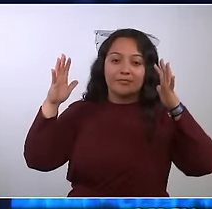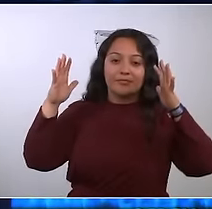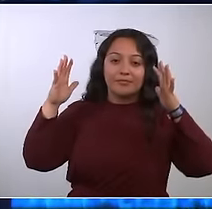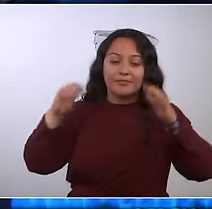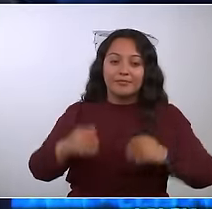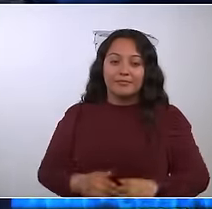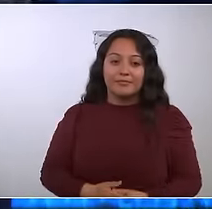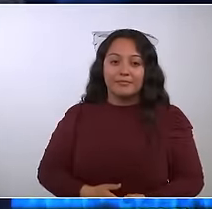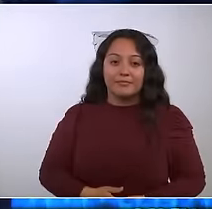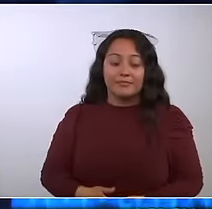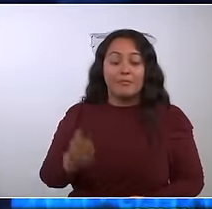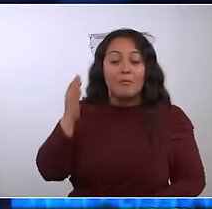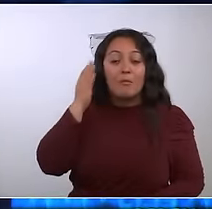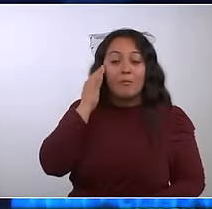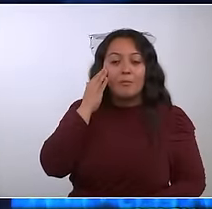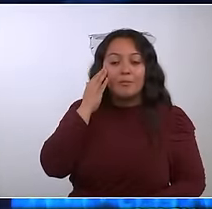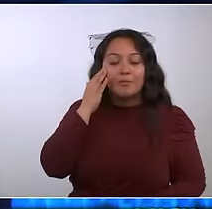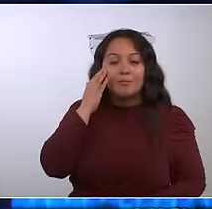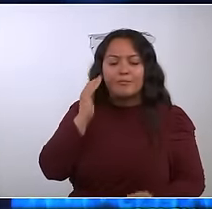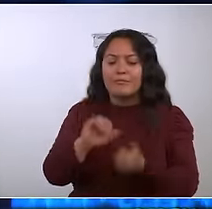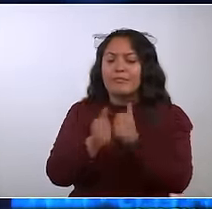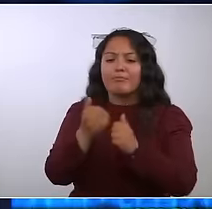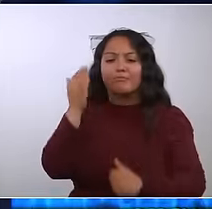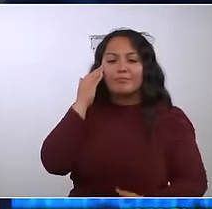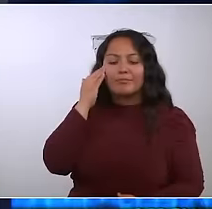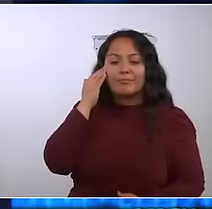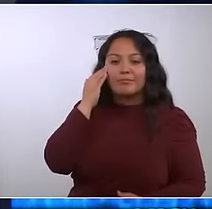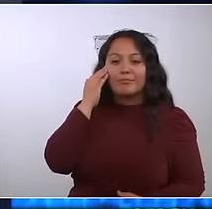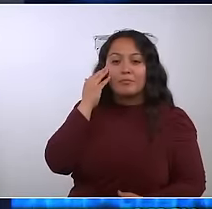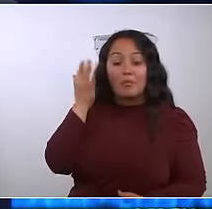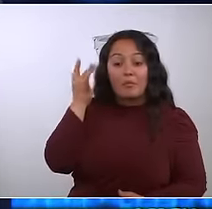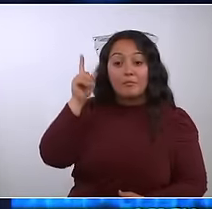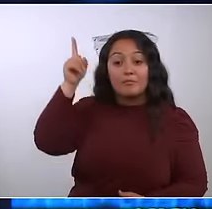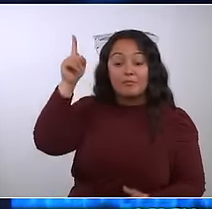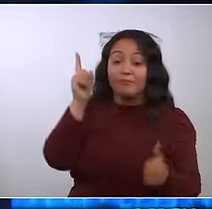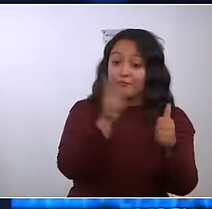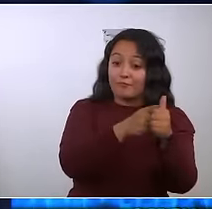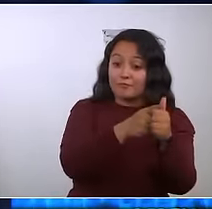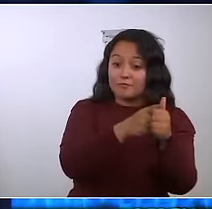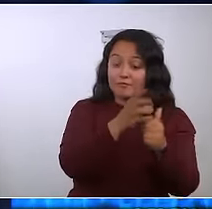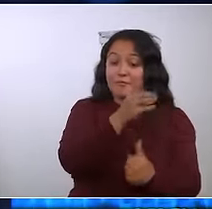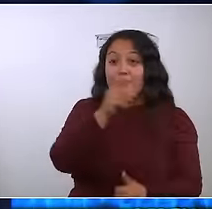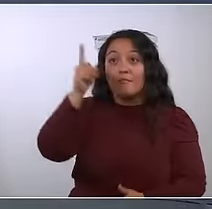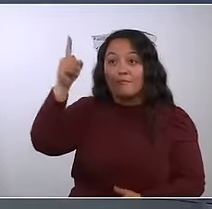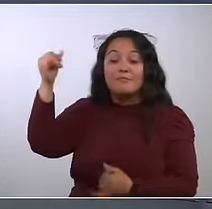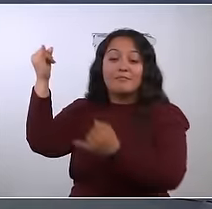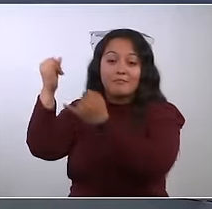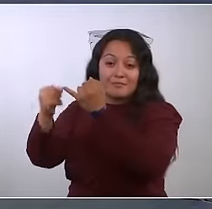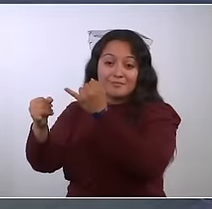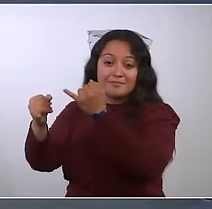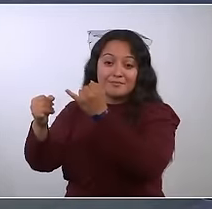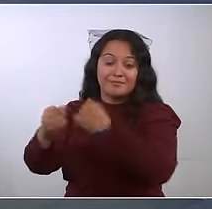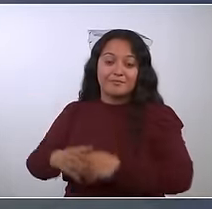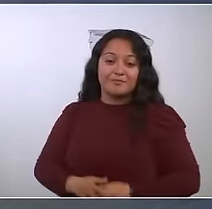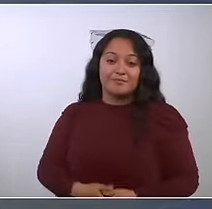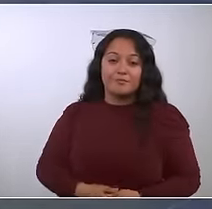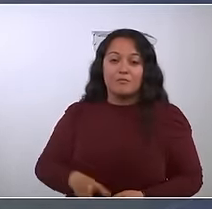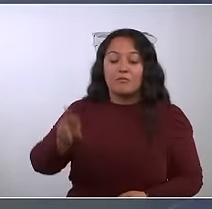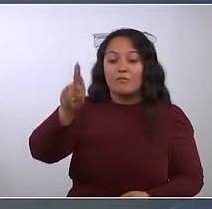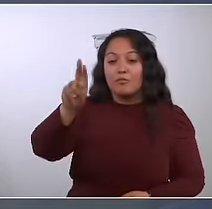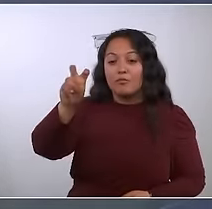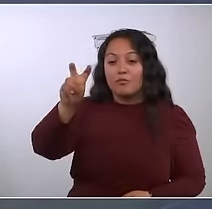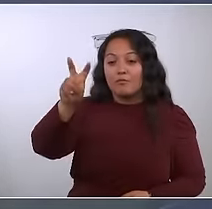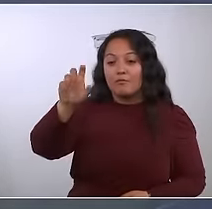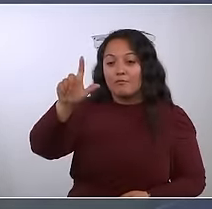¿Sabes cómo lo sé? You want to know how I know it? Porque él es el primero y él es el último. Because he is the beginning and he is the end. Apocalipsis